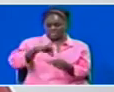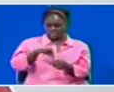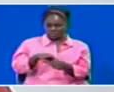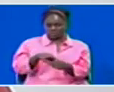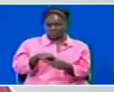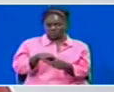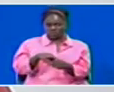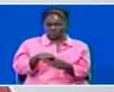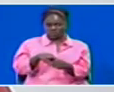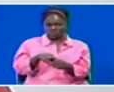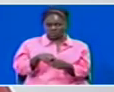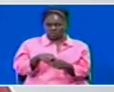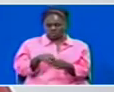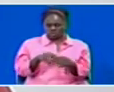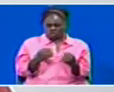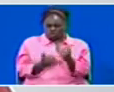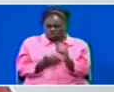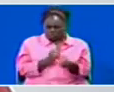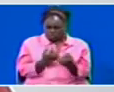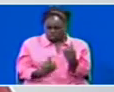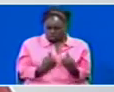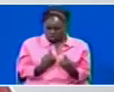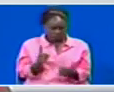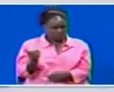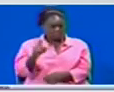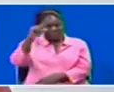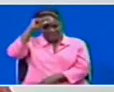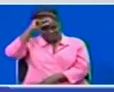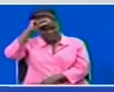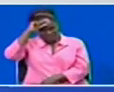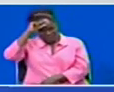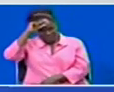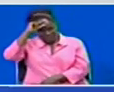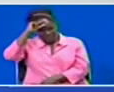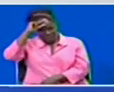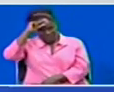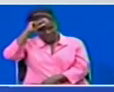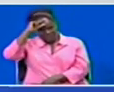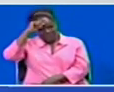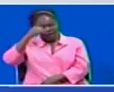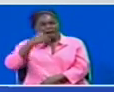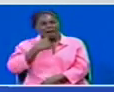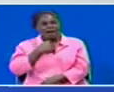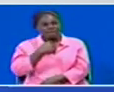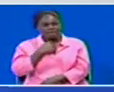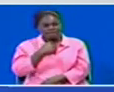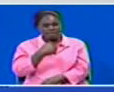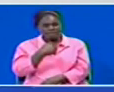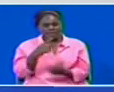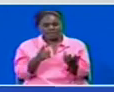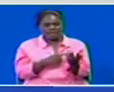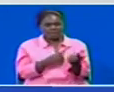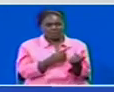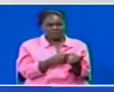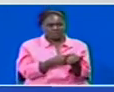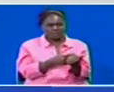supposed to be very closely contested. I don't think so. Mm-hmm. The government has maintained the numbers it had. Now,